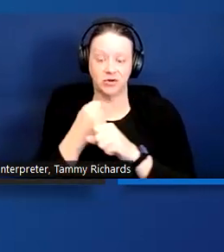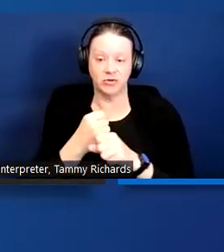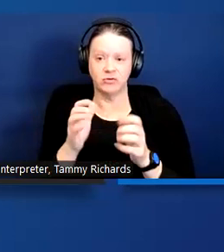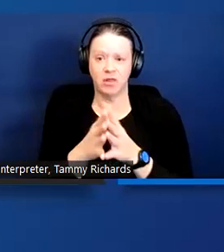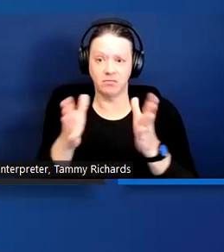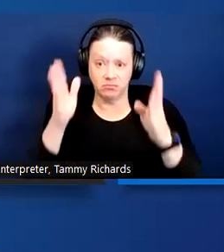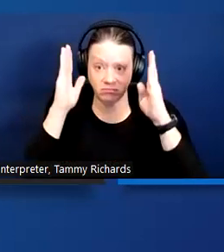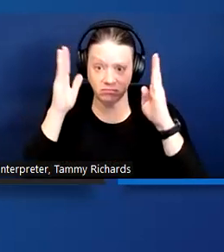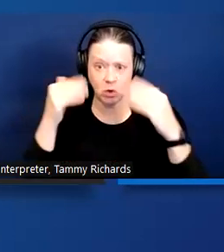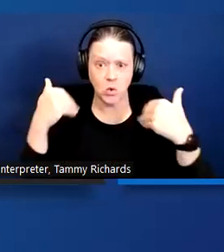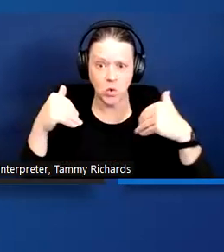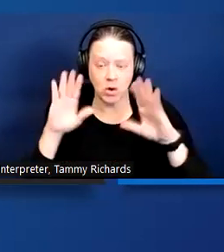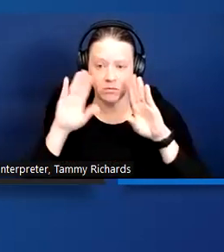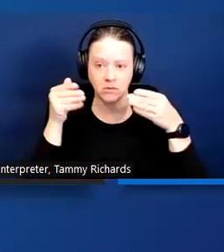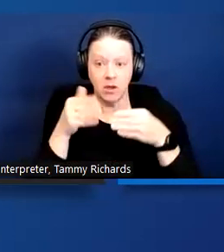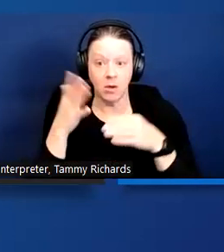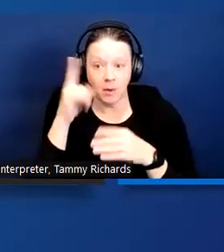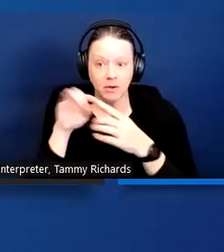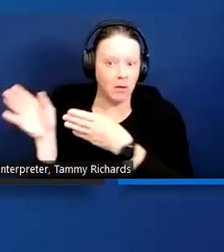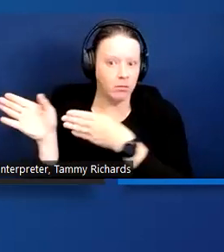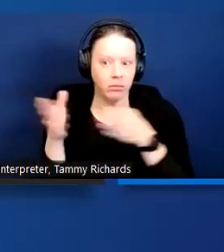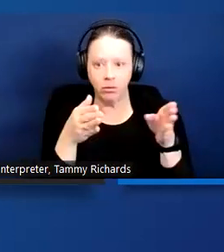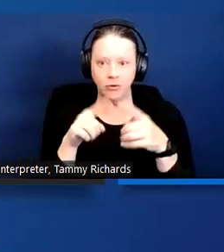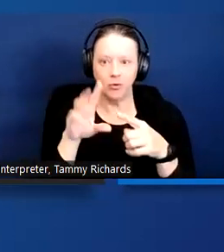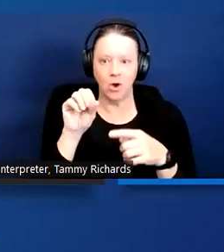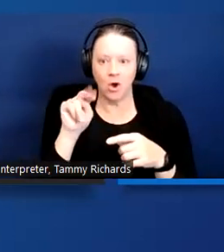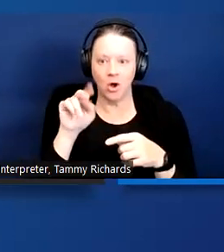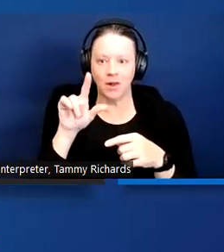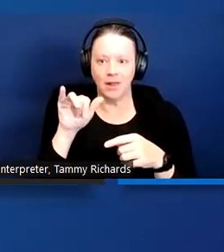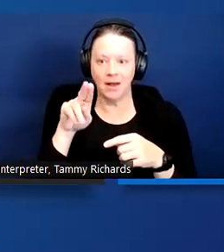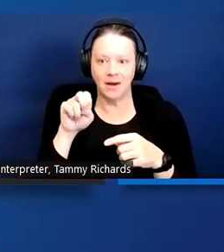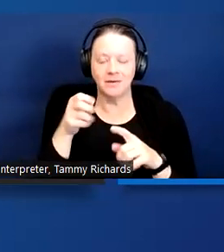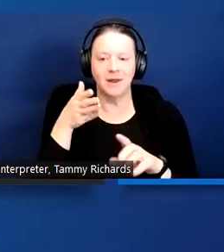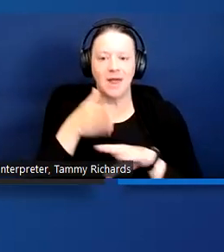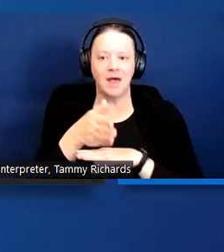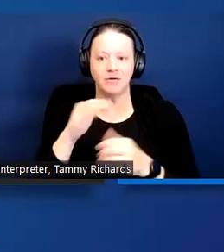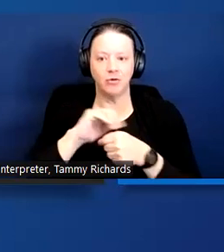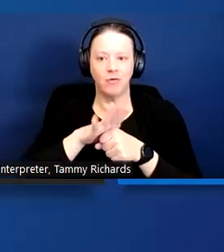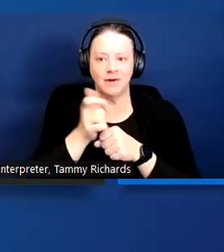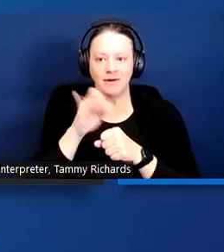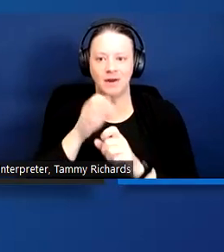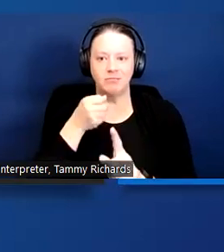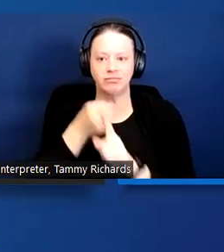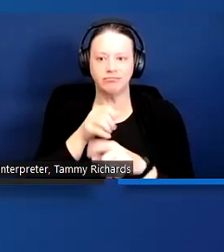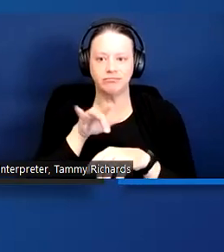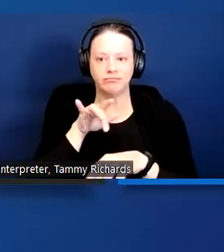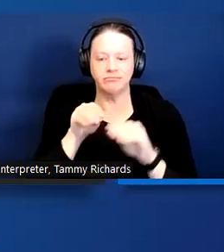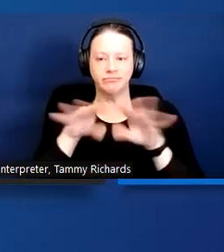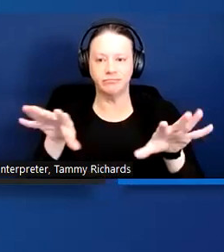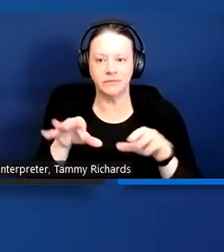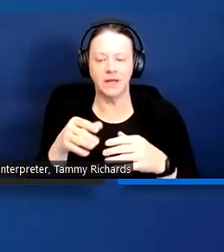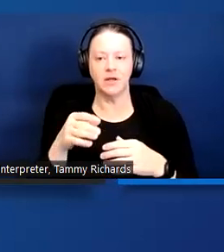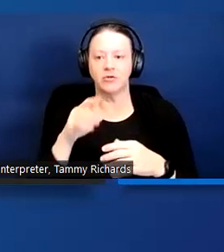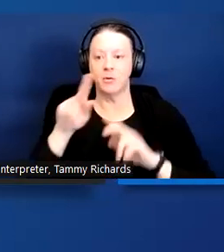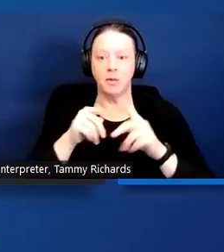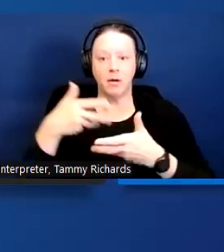partially because of the shift to online after the pandemic. So everyone is, you know, working through Zoom or working